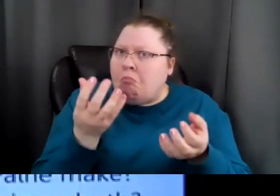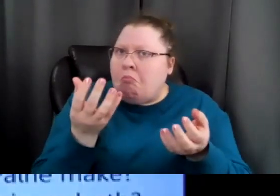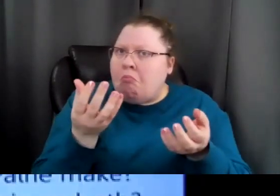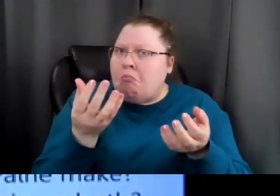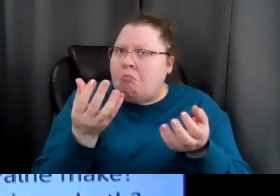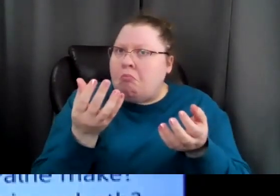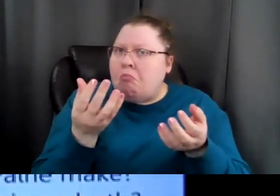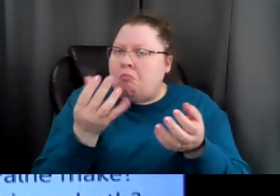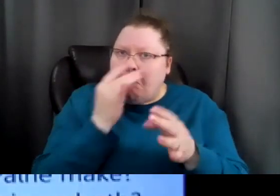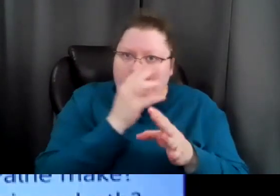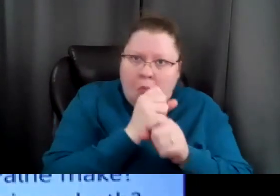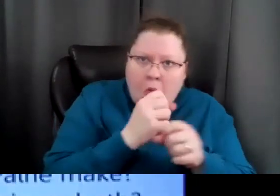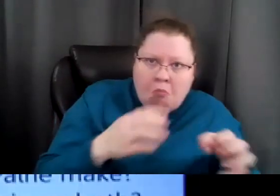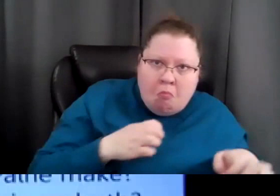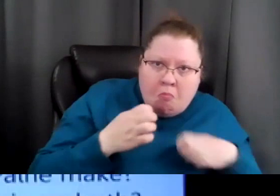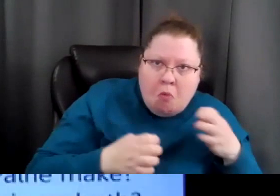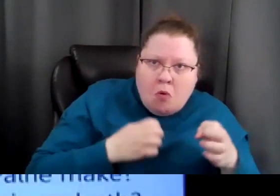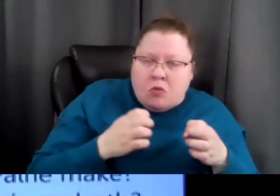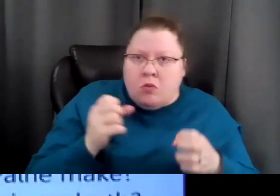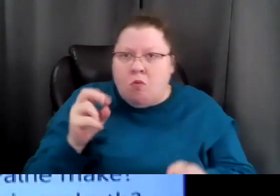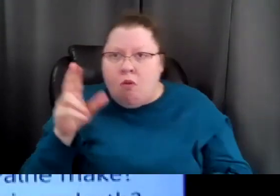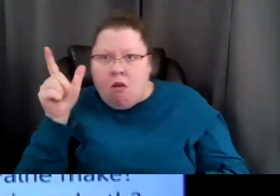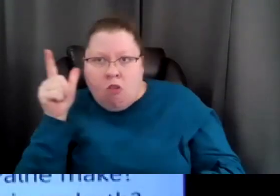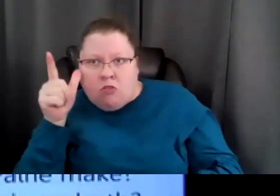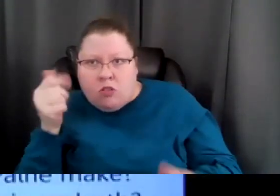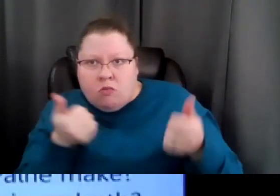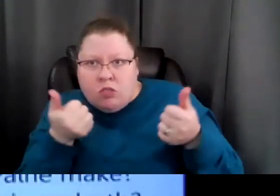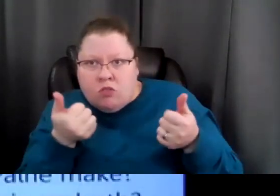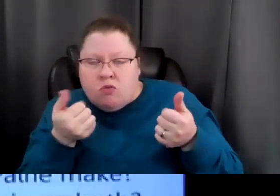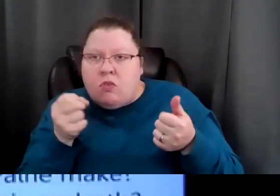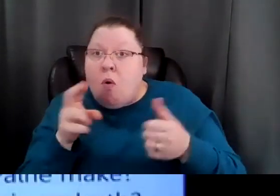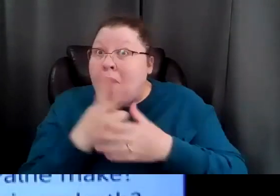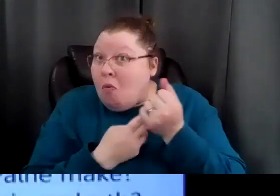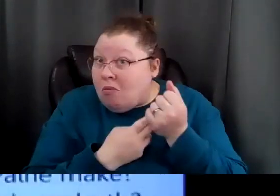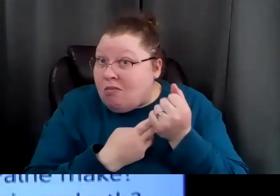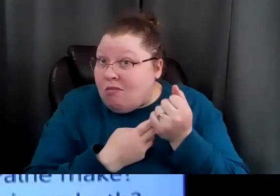he appealing to emotion or to logic, or both?